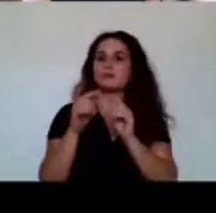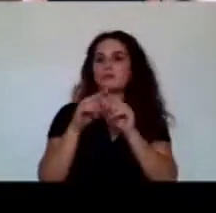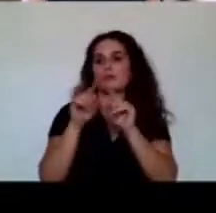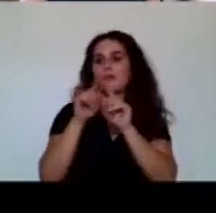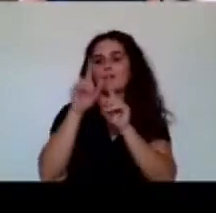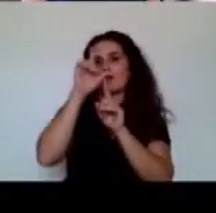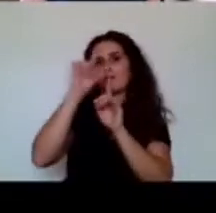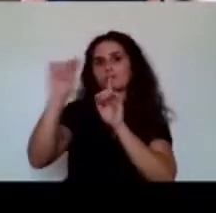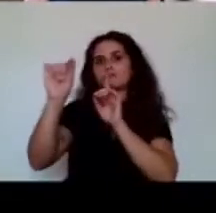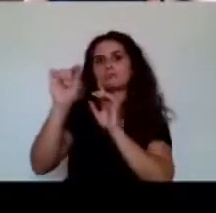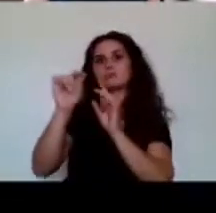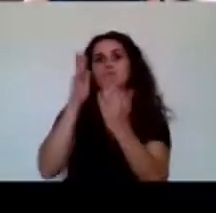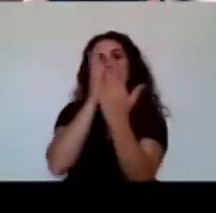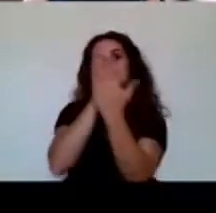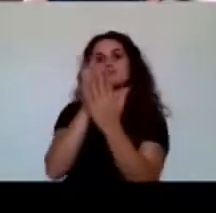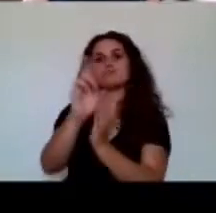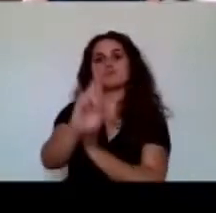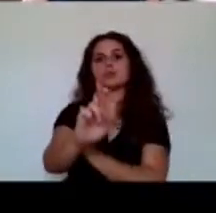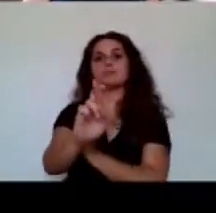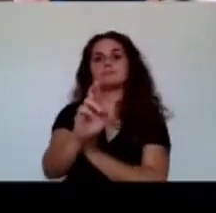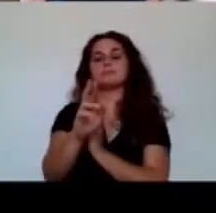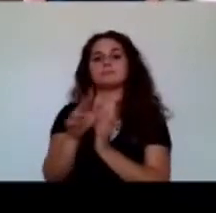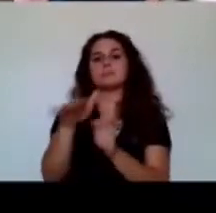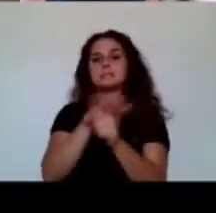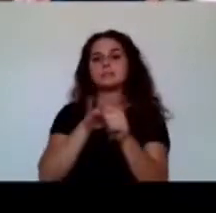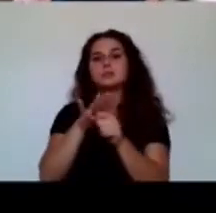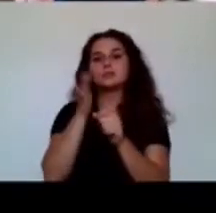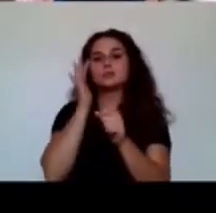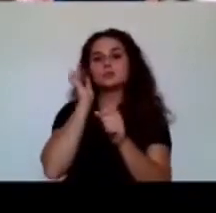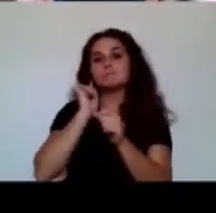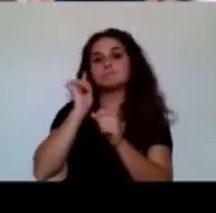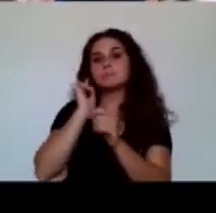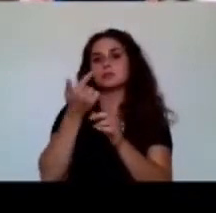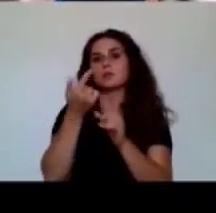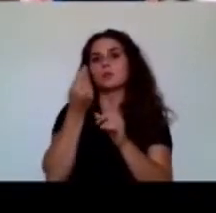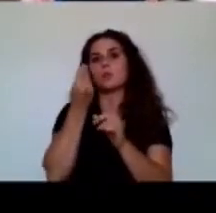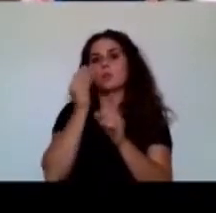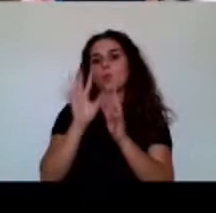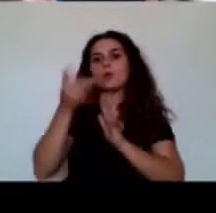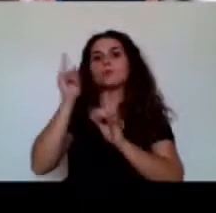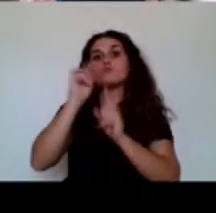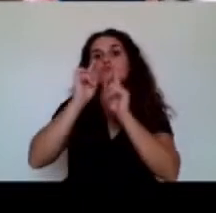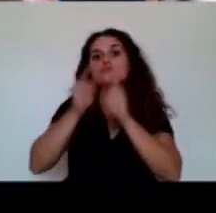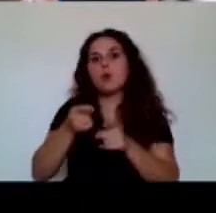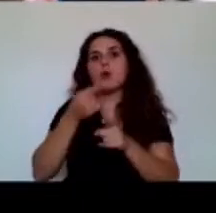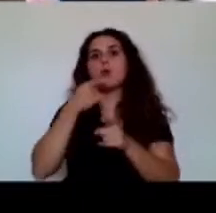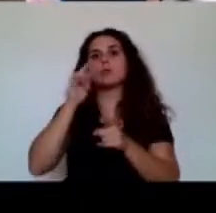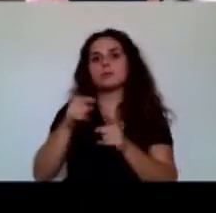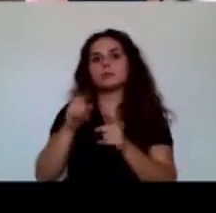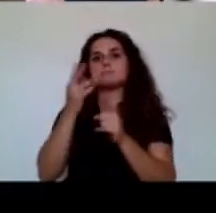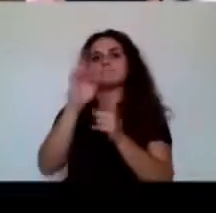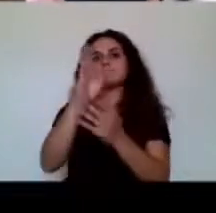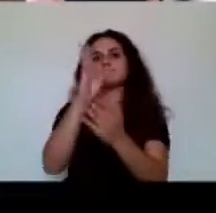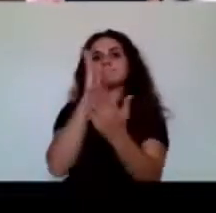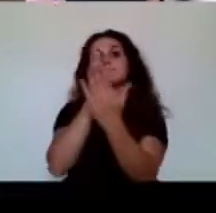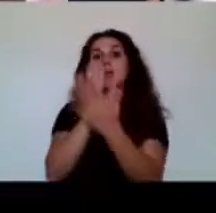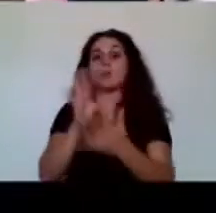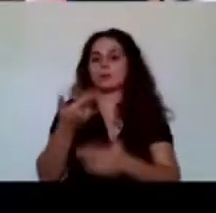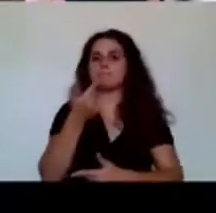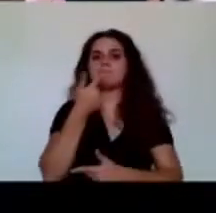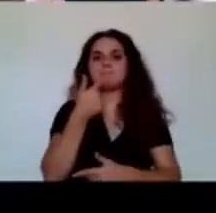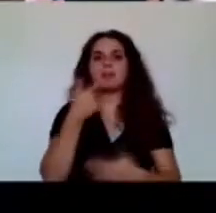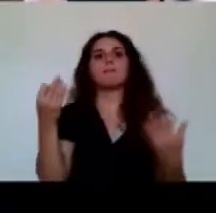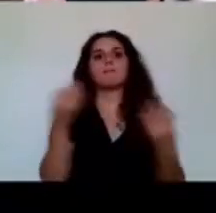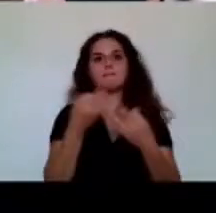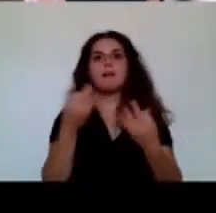target, the critical point that determined when they started hitting the target again was when they actually recognized and